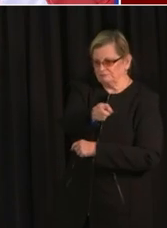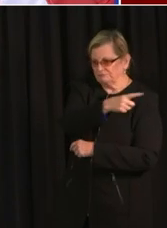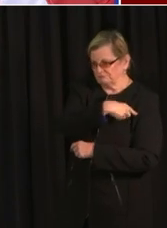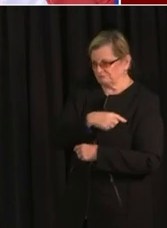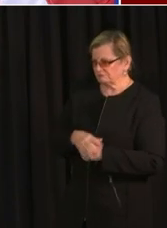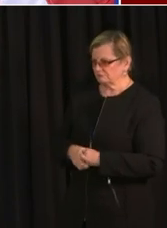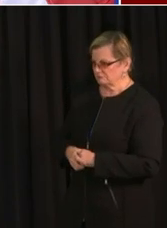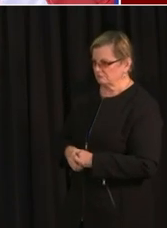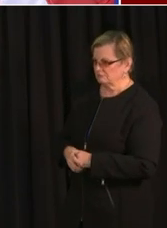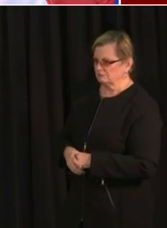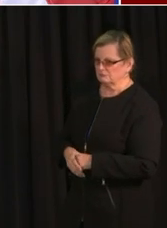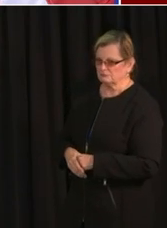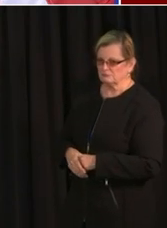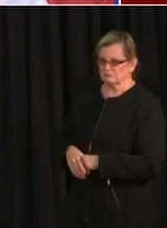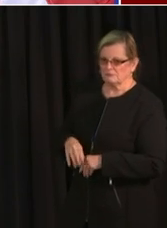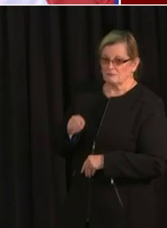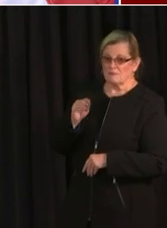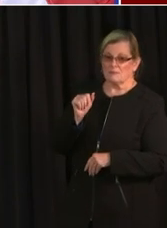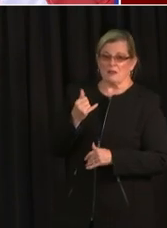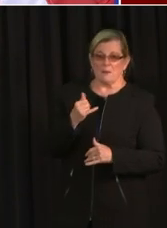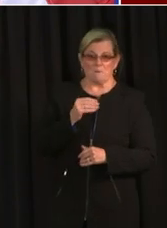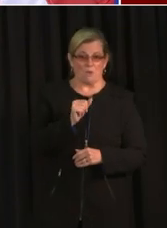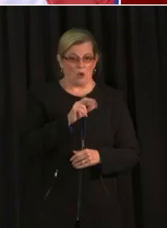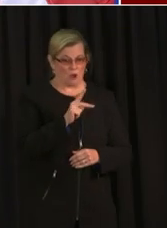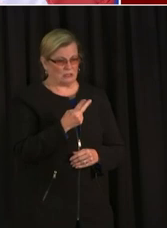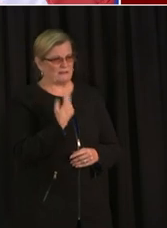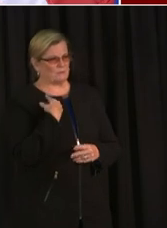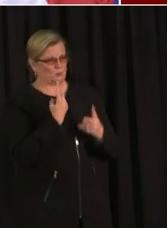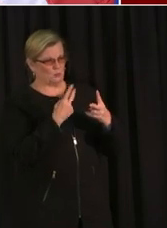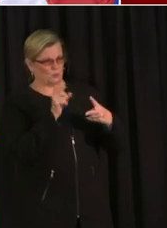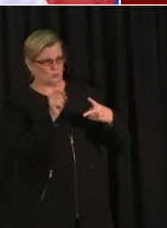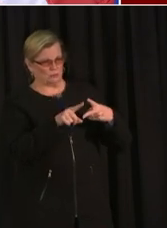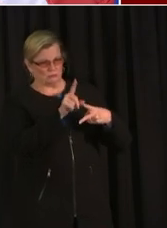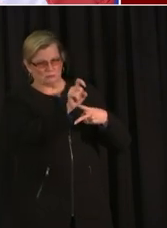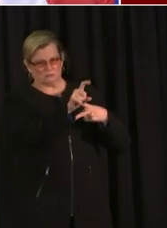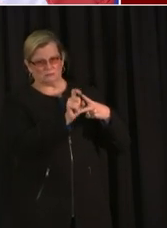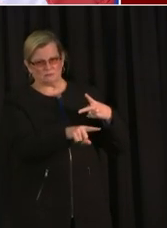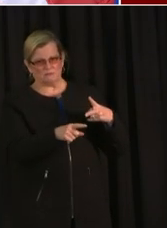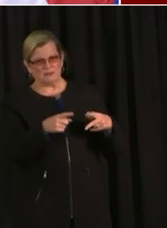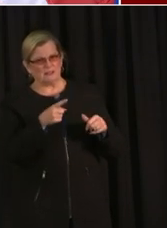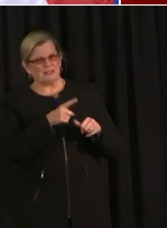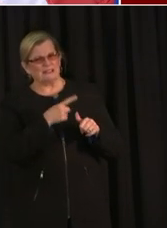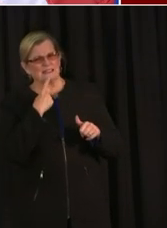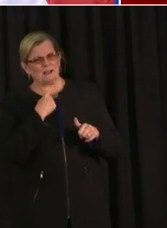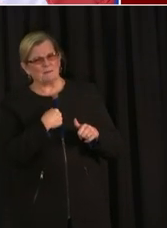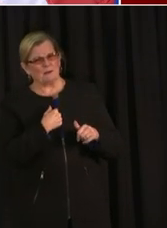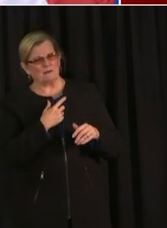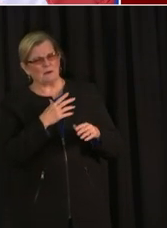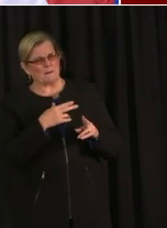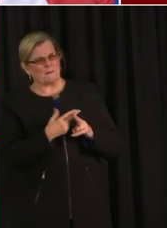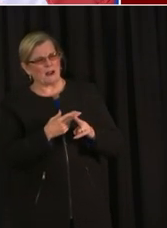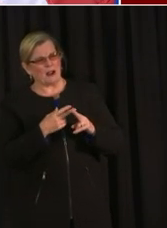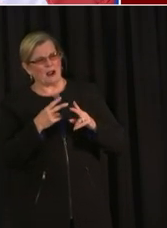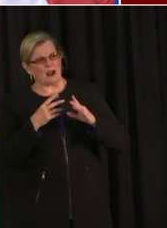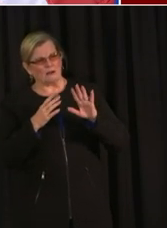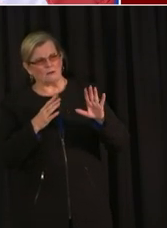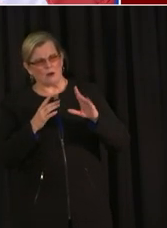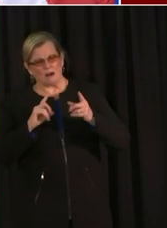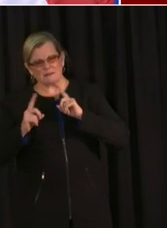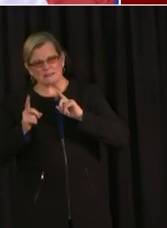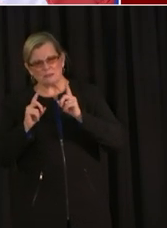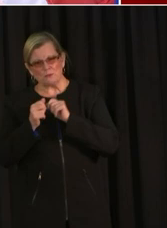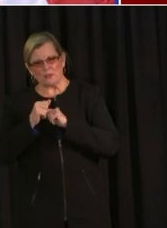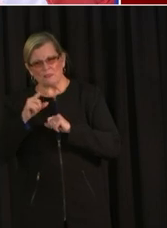Yes. Two quick questions. Mayor Bowser, can you tell us about your conversations with the governors yesterday, what came out of